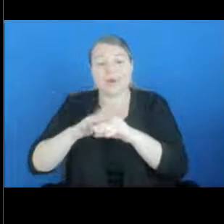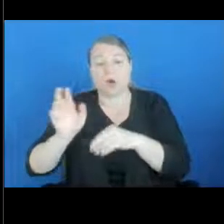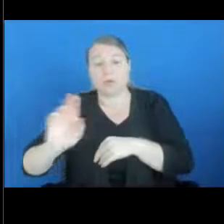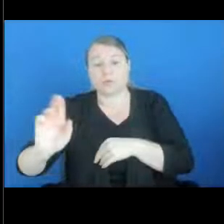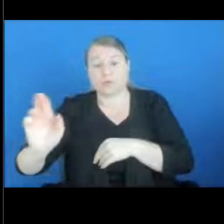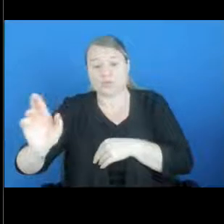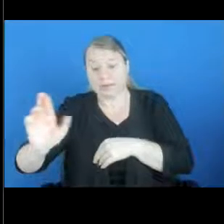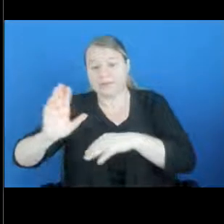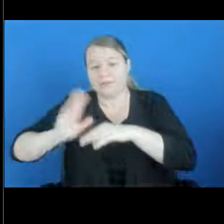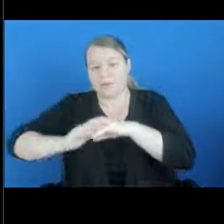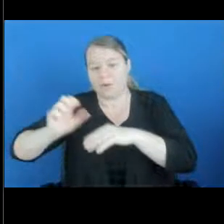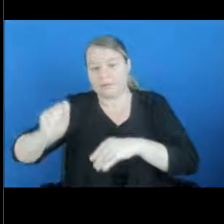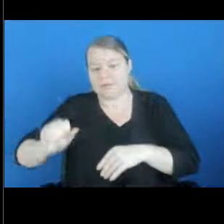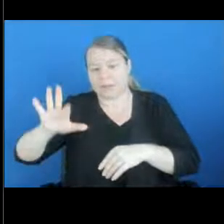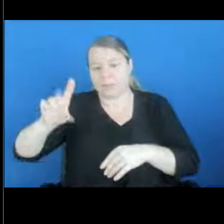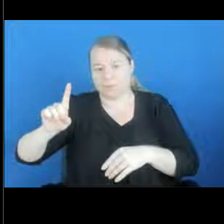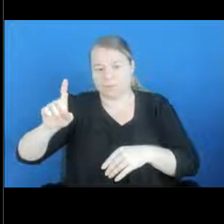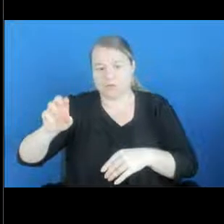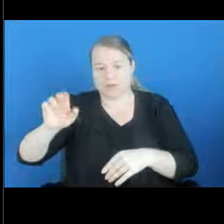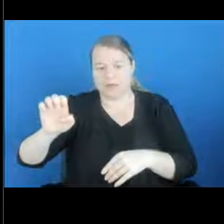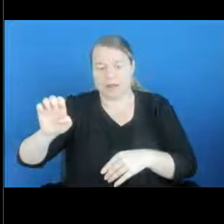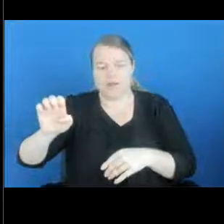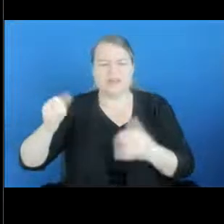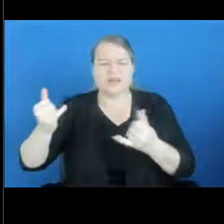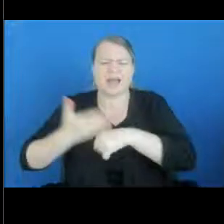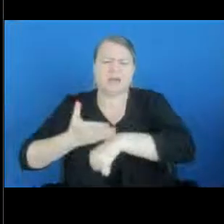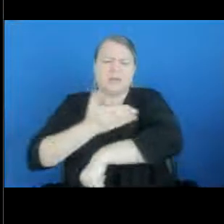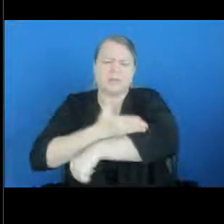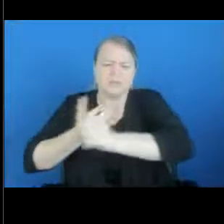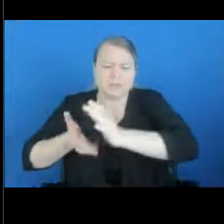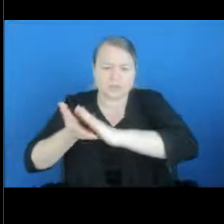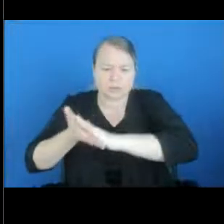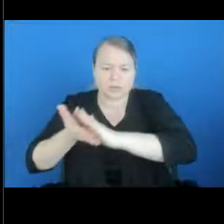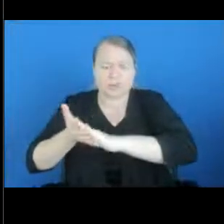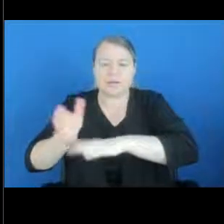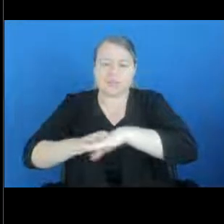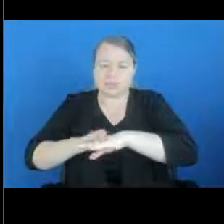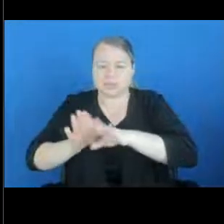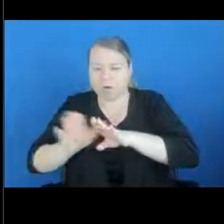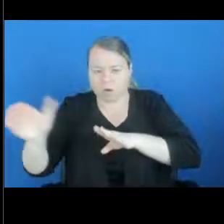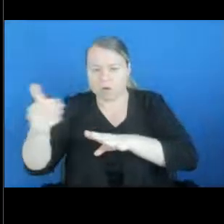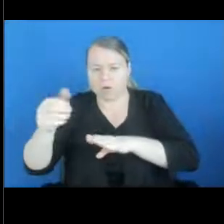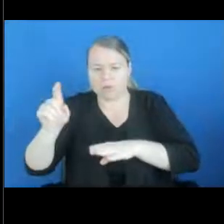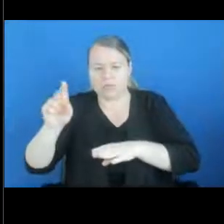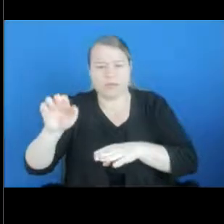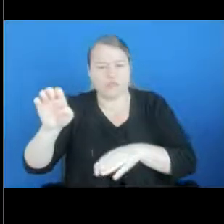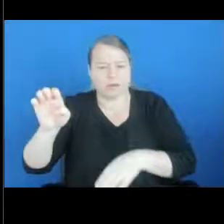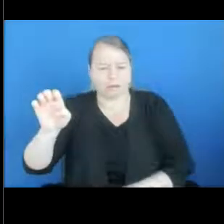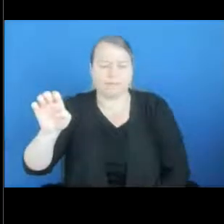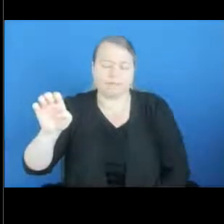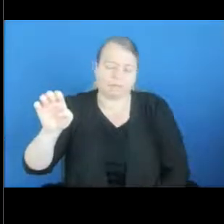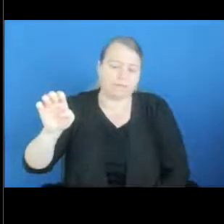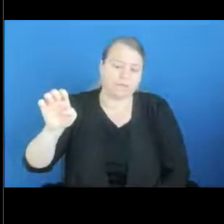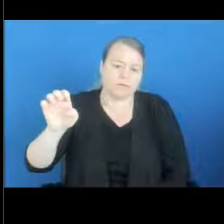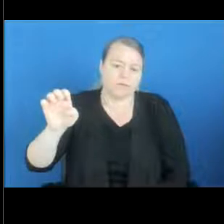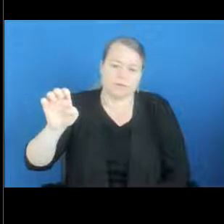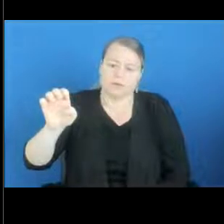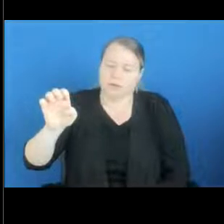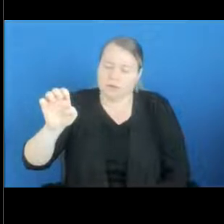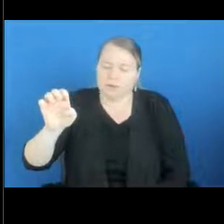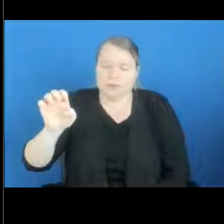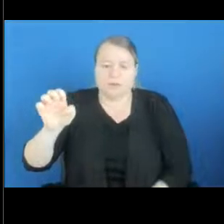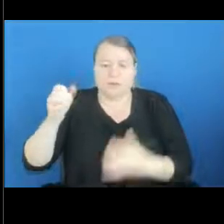Frontier Drive. This configuration improves operations along Frontier Drive and eliminates the majority of the weaving movements that